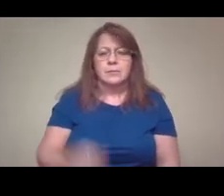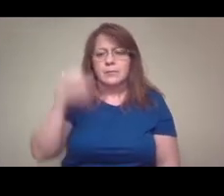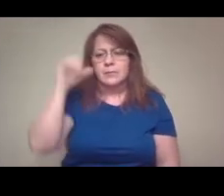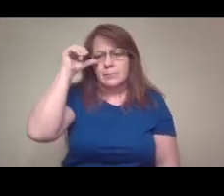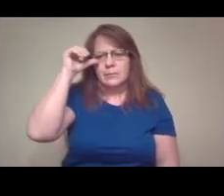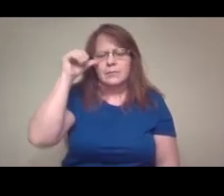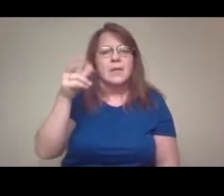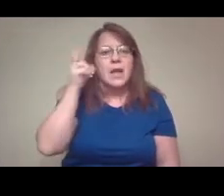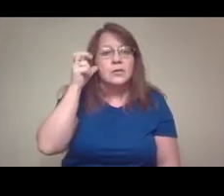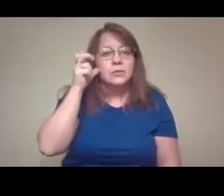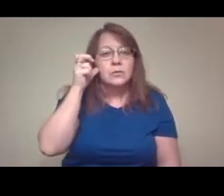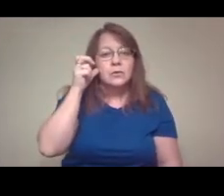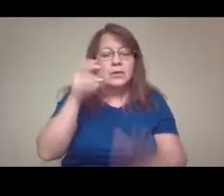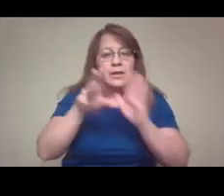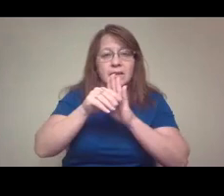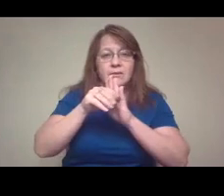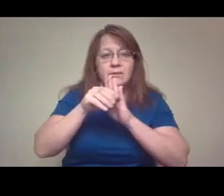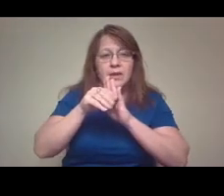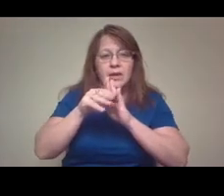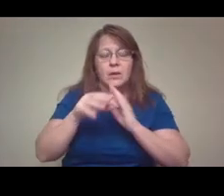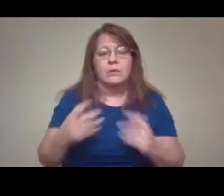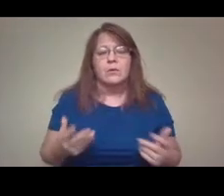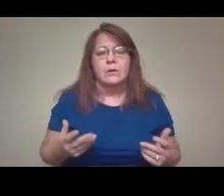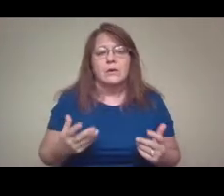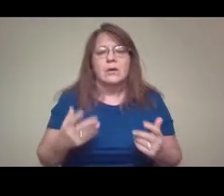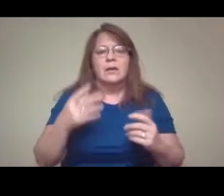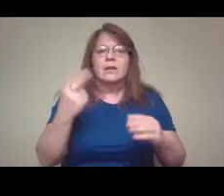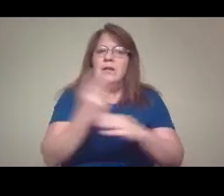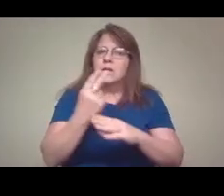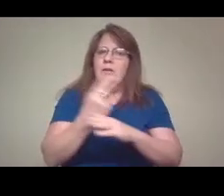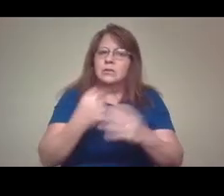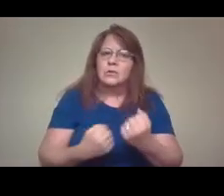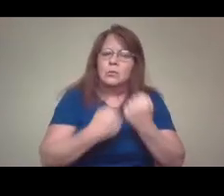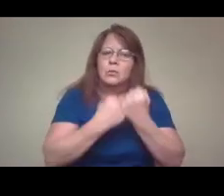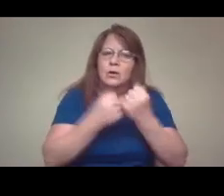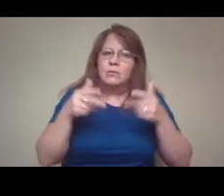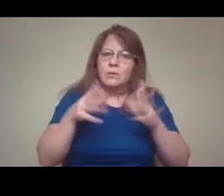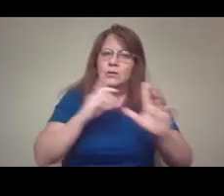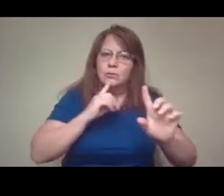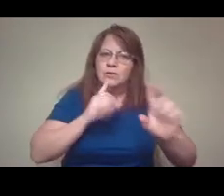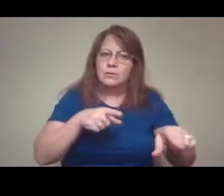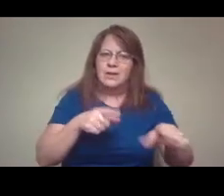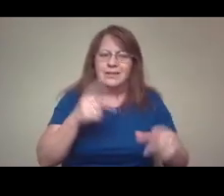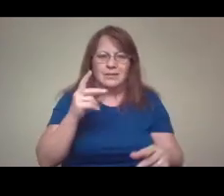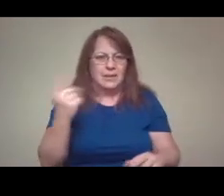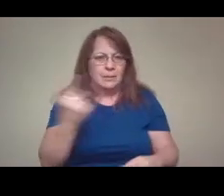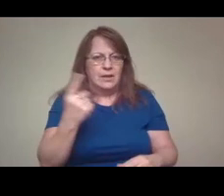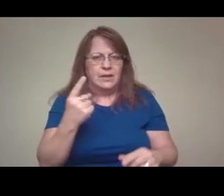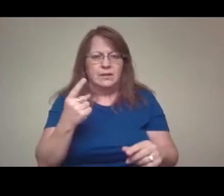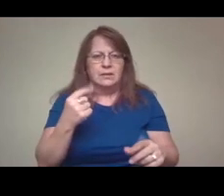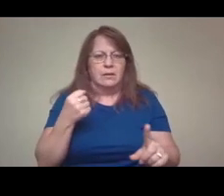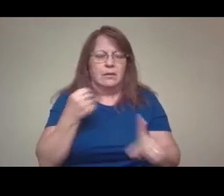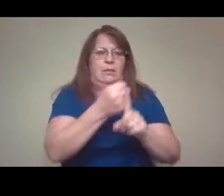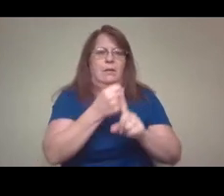As you heard in the video, the youth identified supportive ways to respond when a person may be experiencing a crisis, such